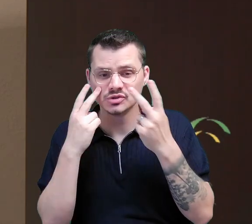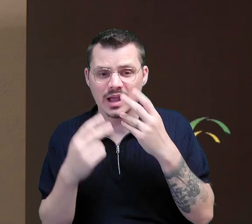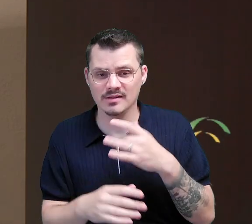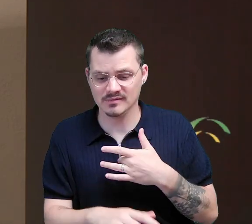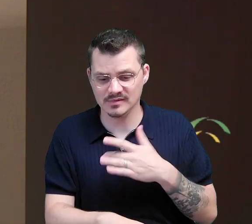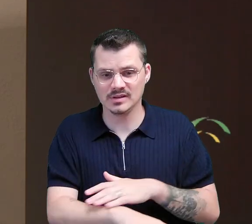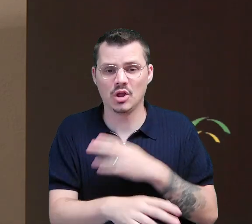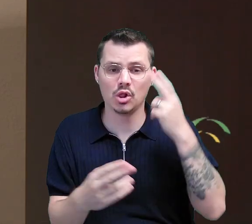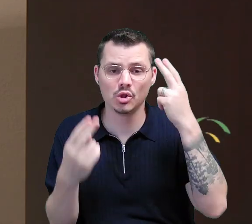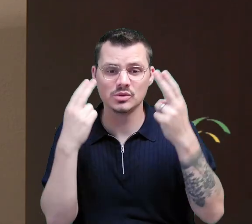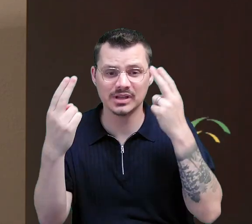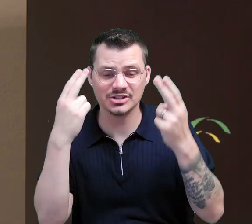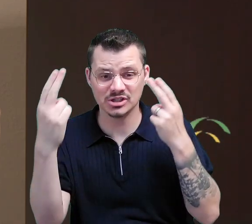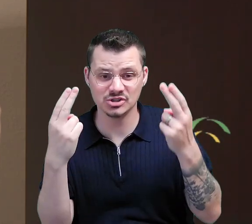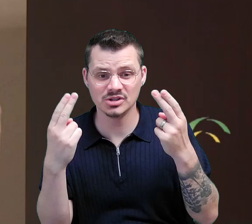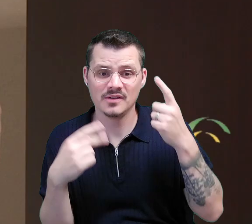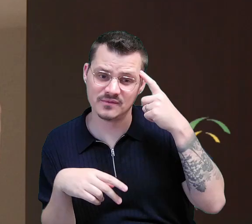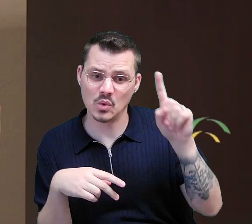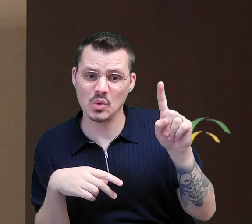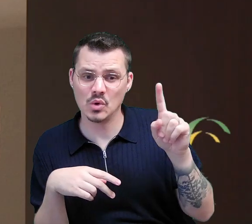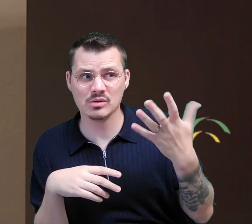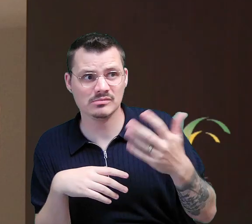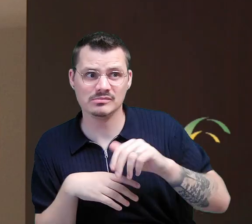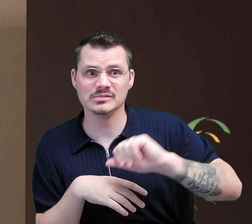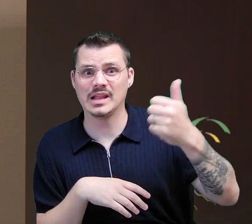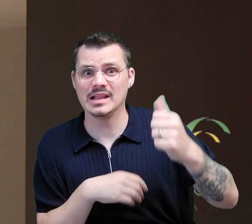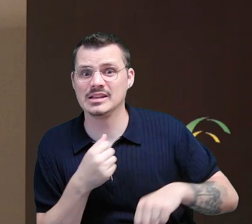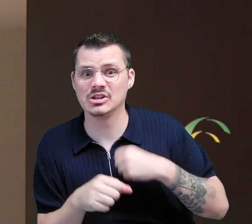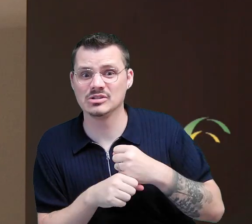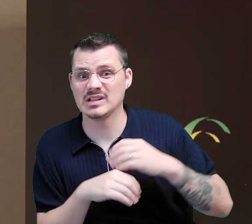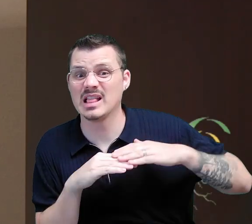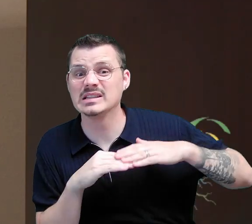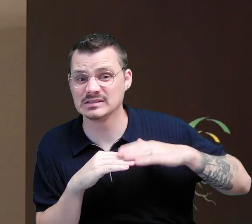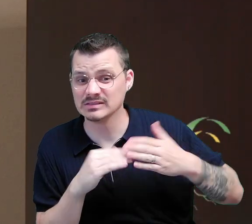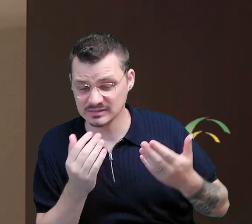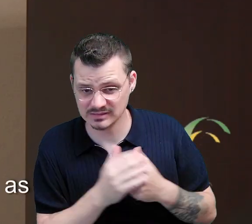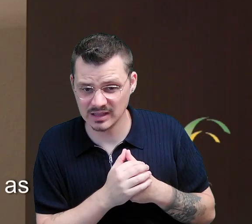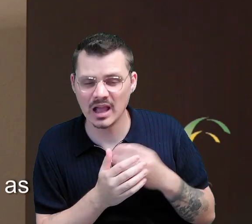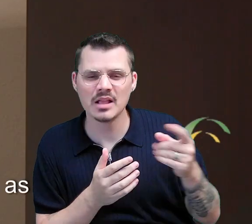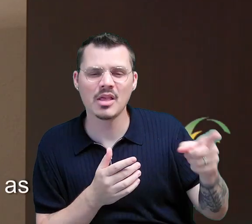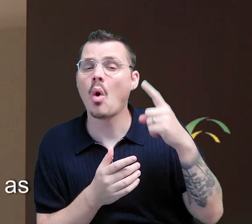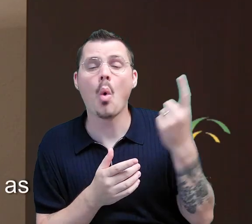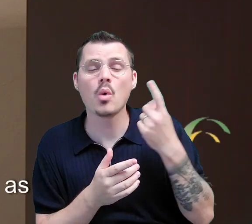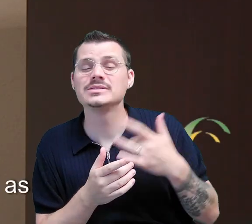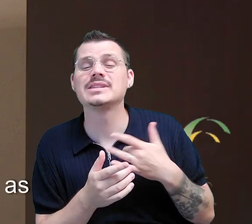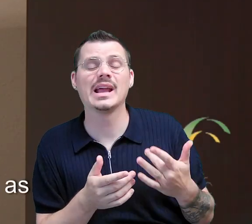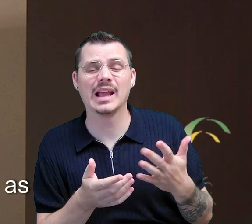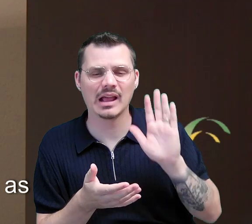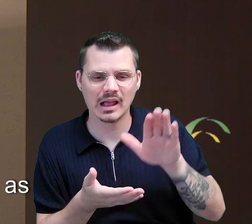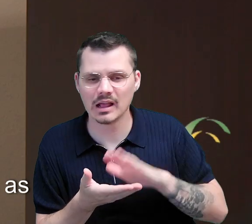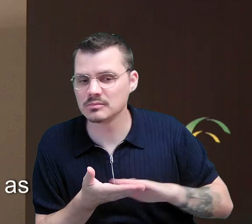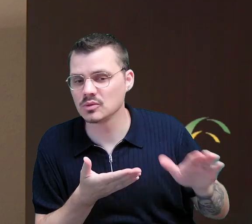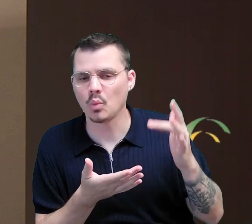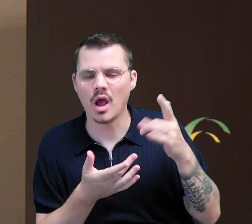tactile hallucinations for at least 10 years. And they've always been